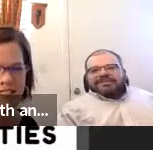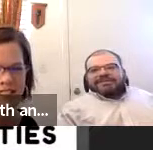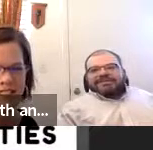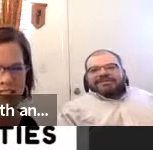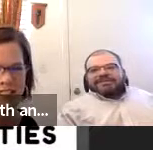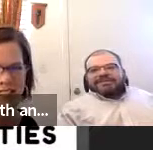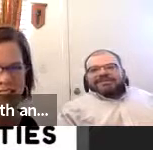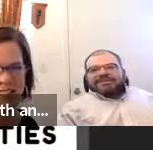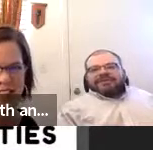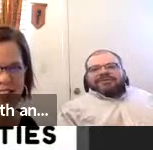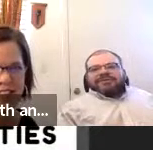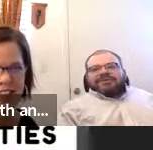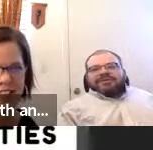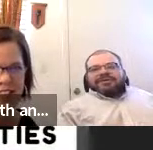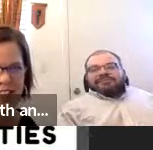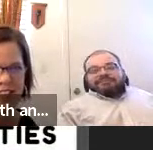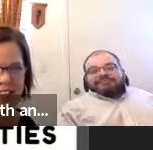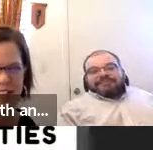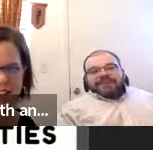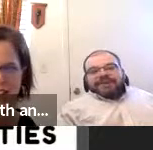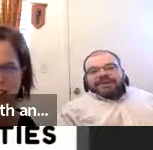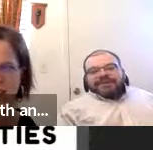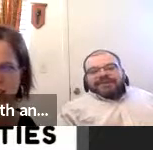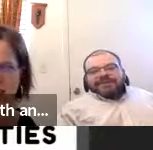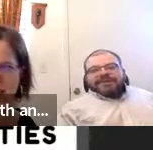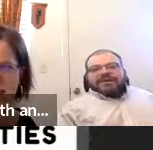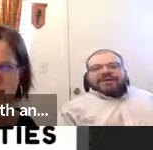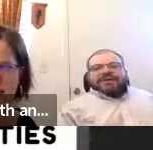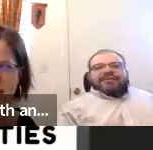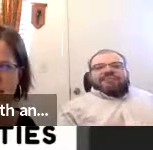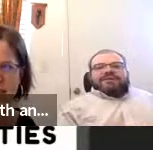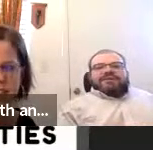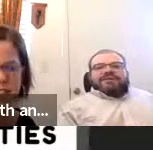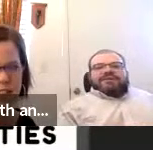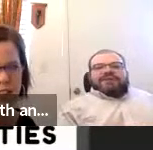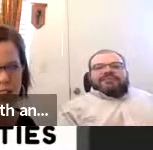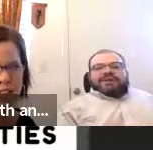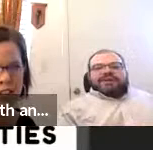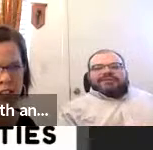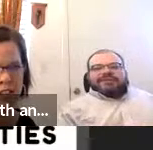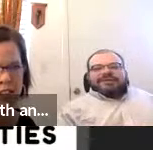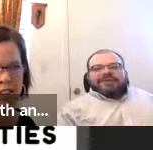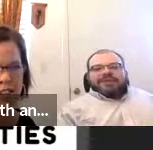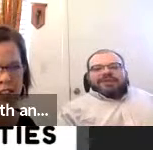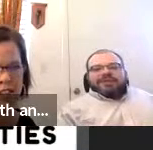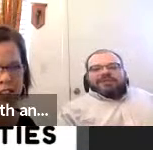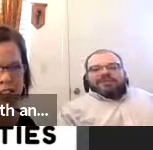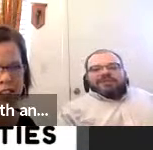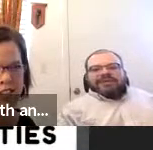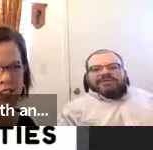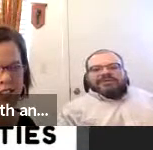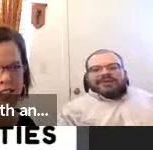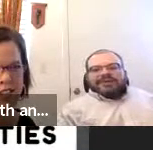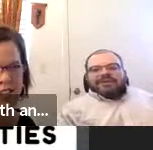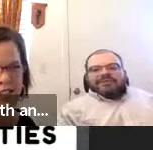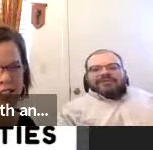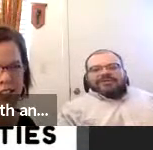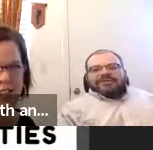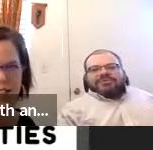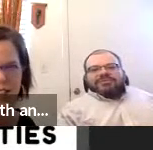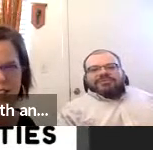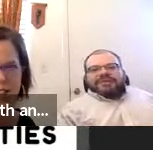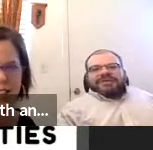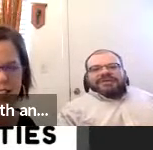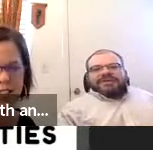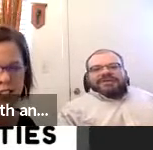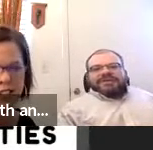and still are very common when thinking about what a good parent looks like or